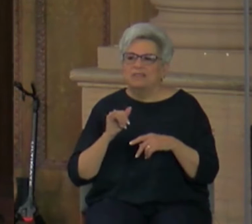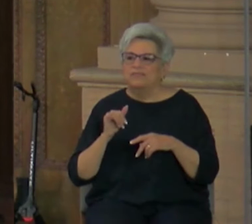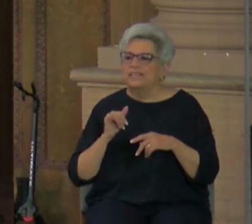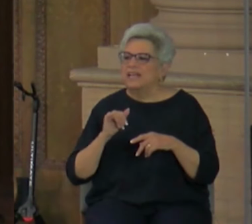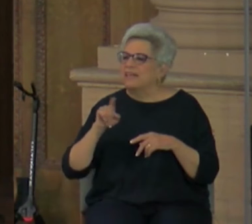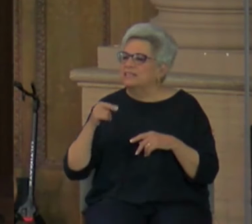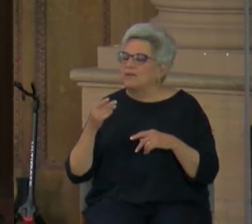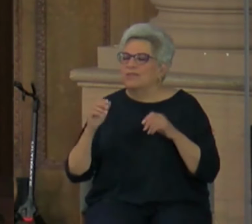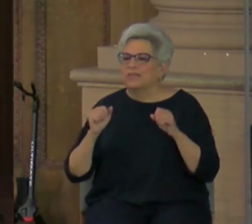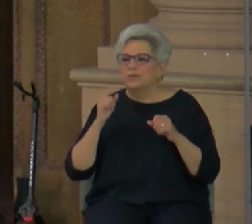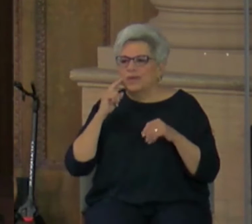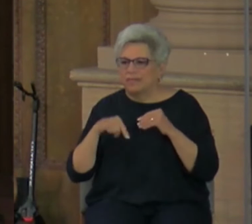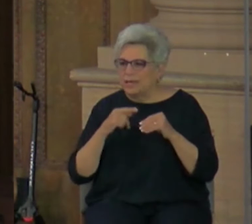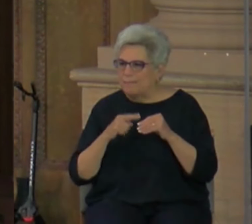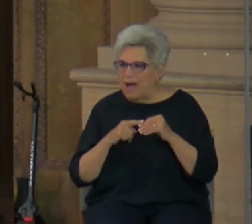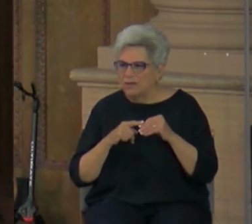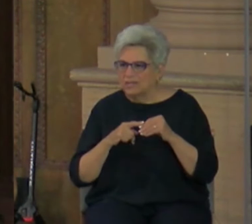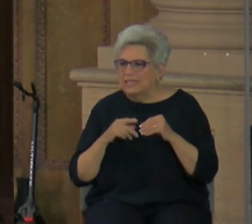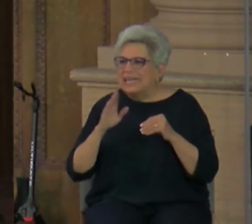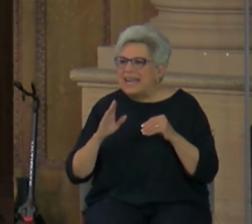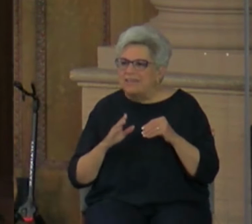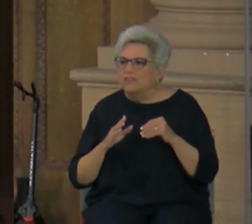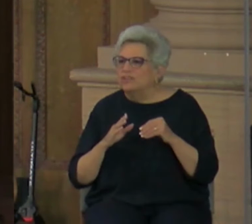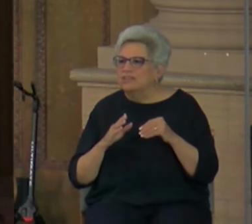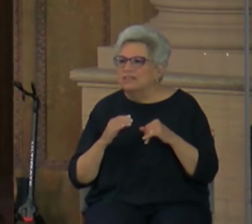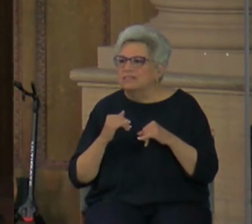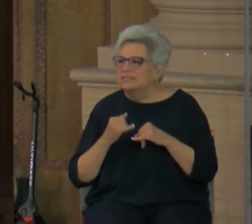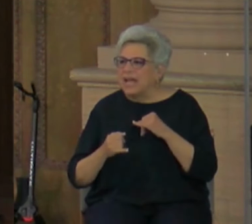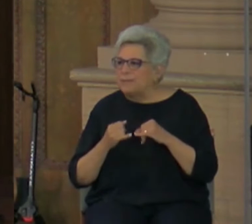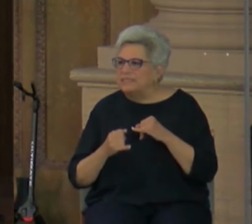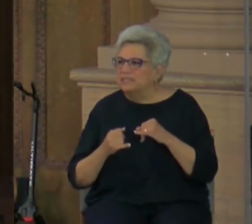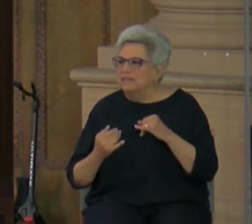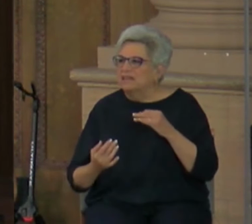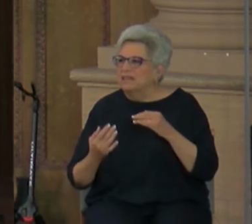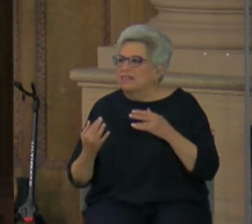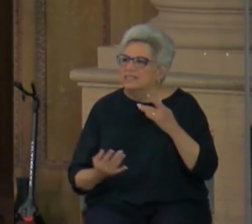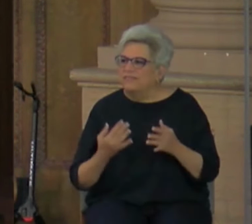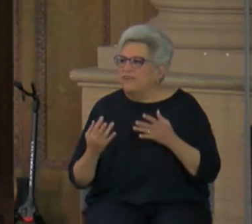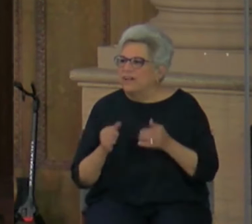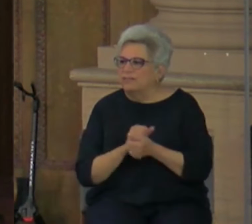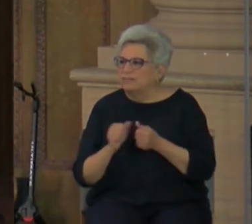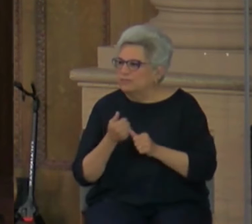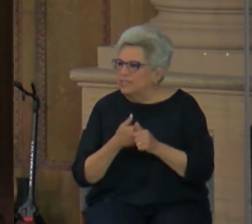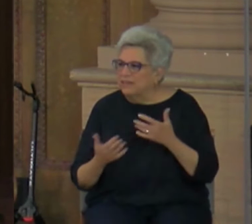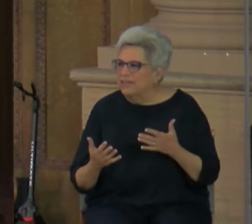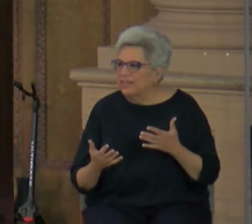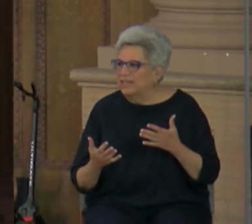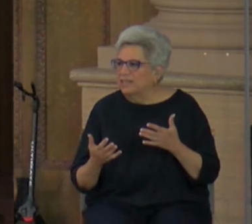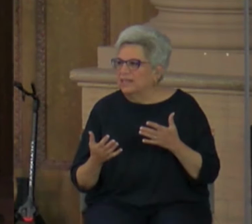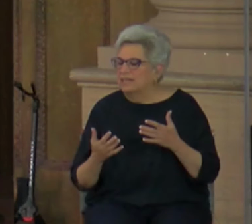It's never ending. It seems like it only grows like a fire that won't stop until it's consumed every last bit of us.